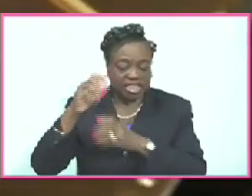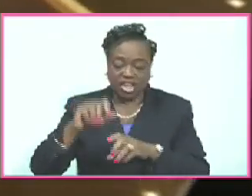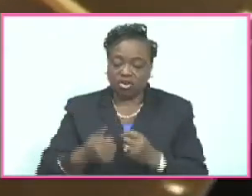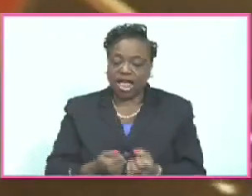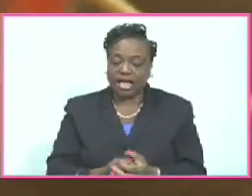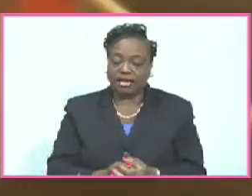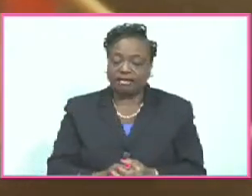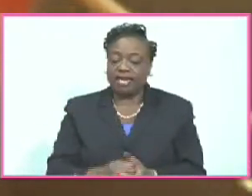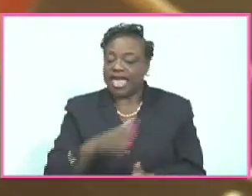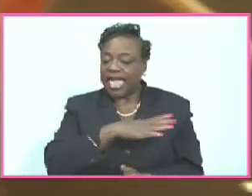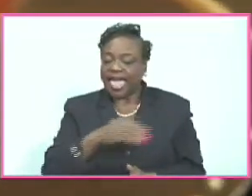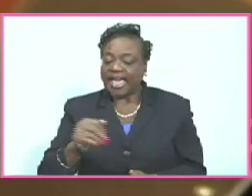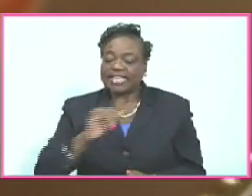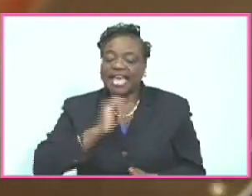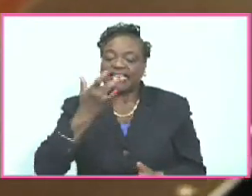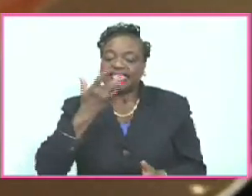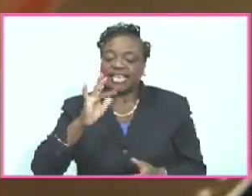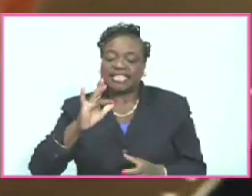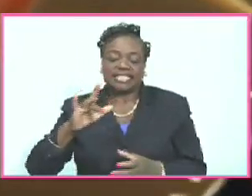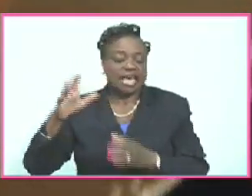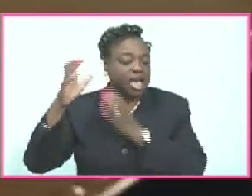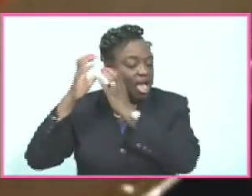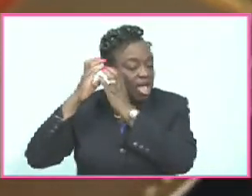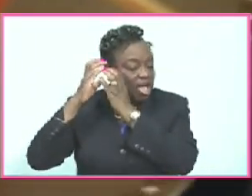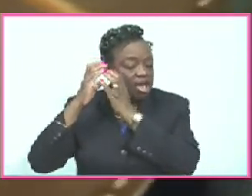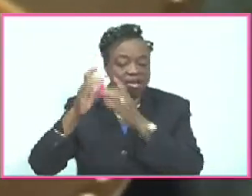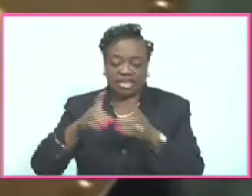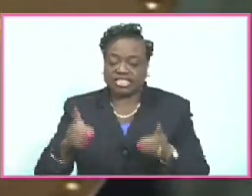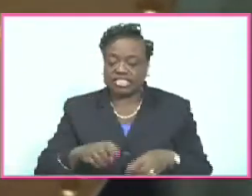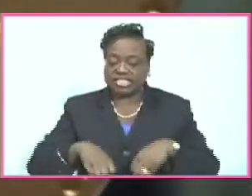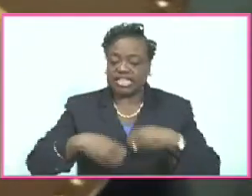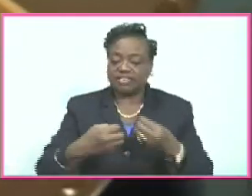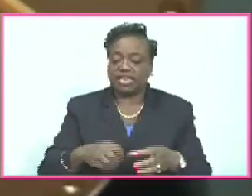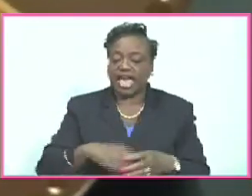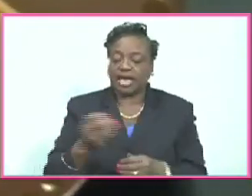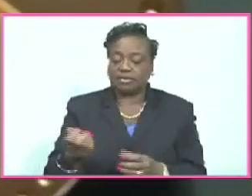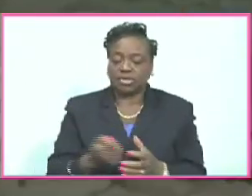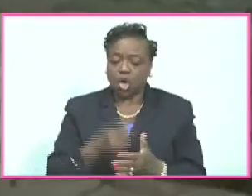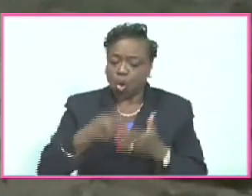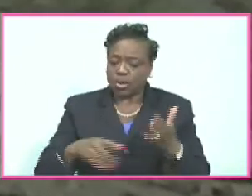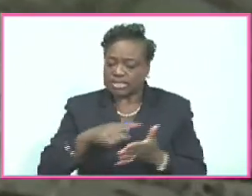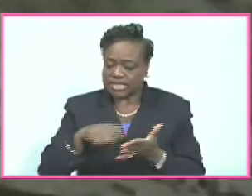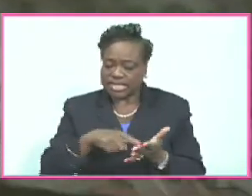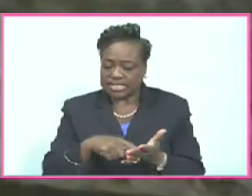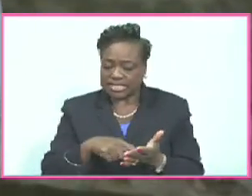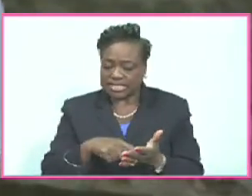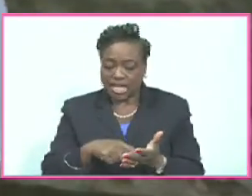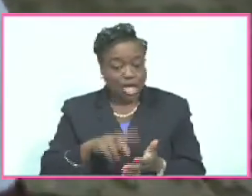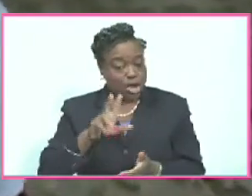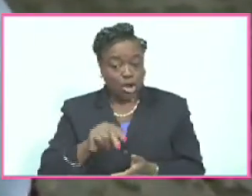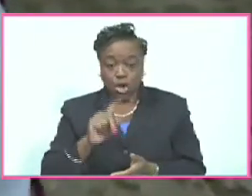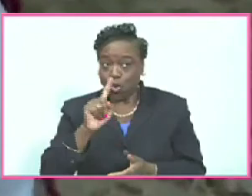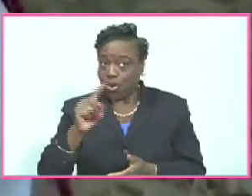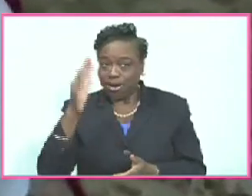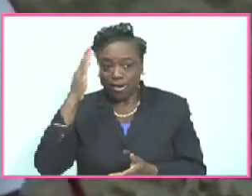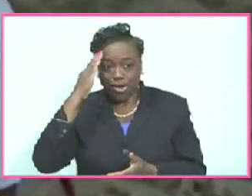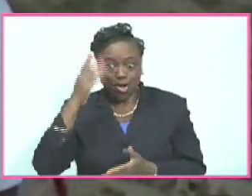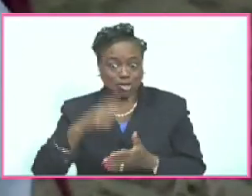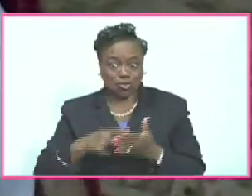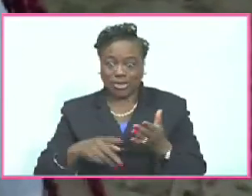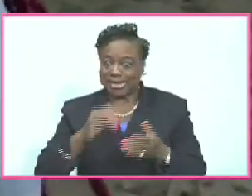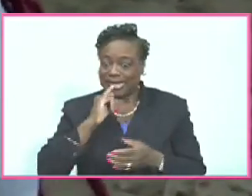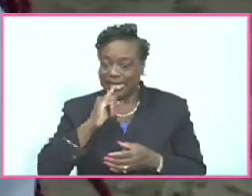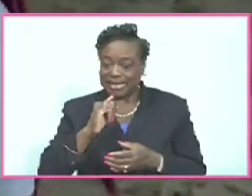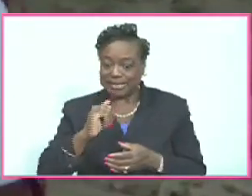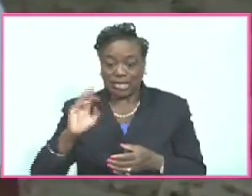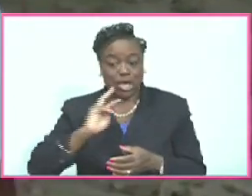And I sampled a conch dish given out at the Conch Fest. What is this? Well, nobody knows what it actually is.